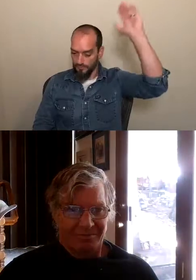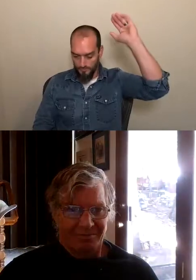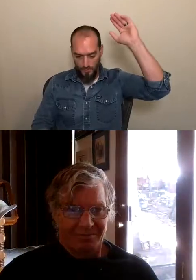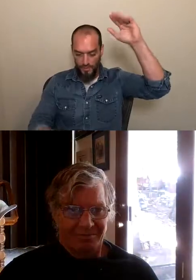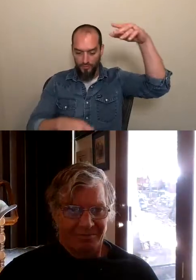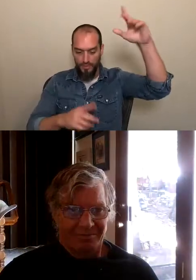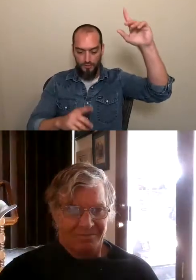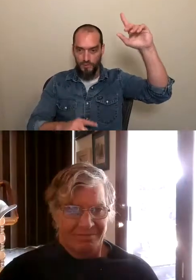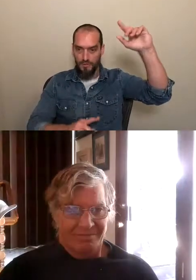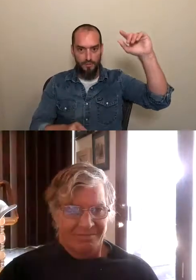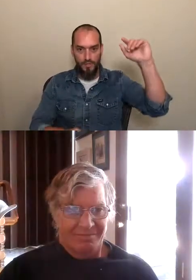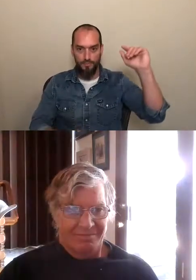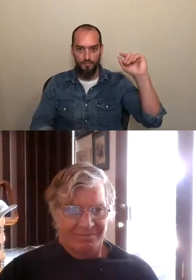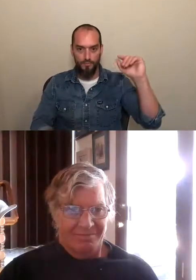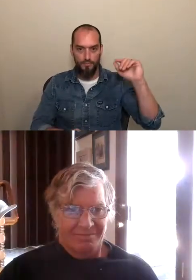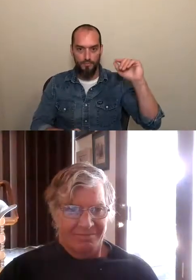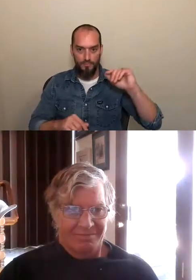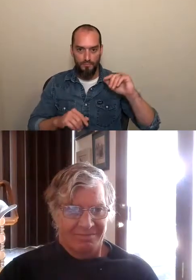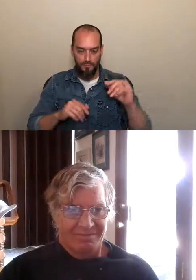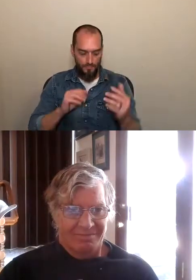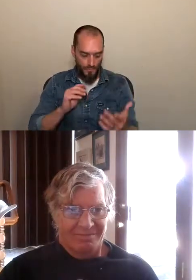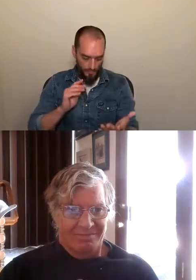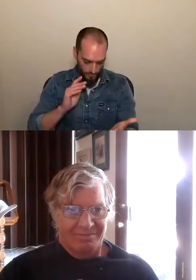up away from my tube at the same time.